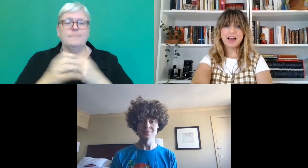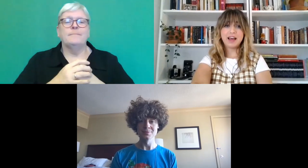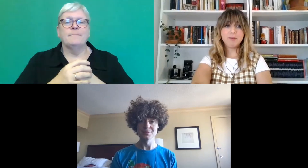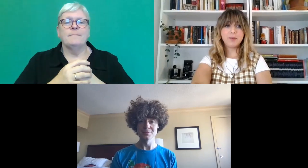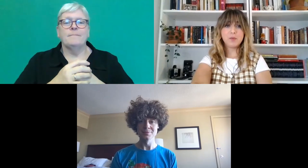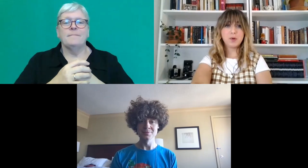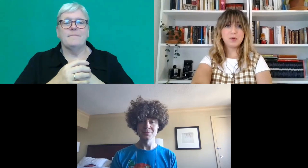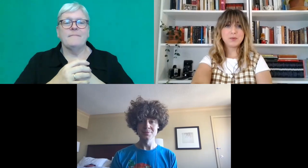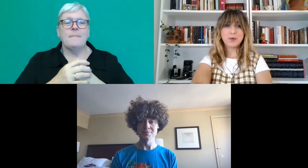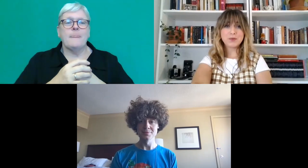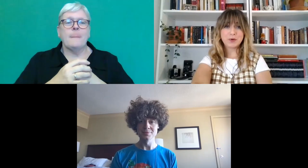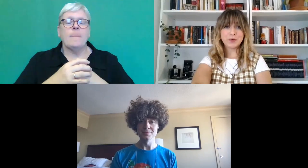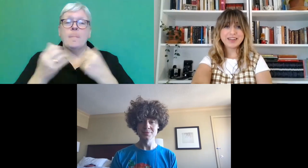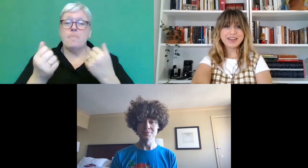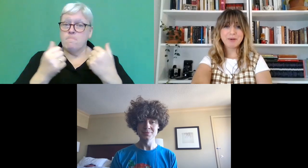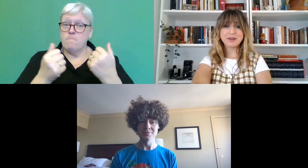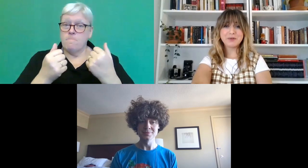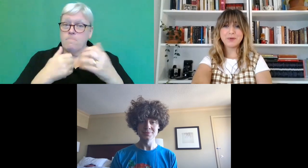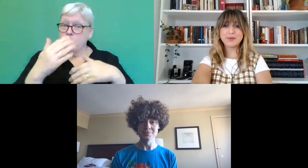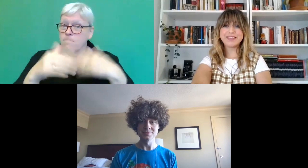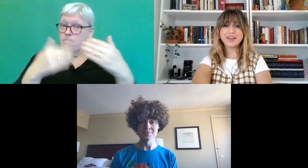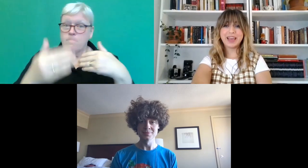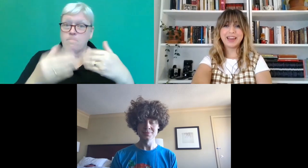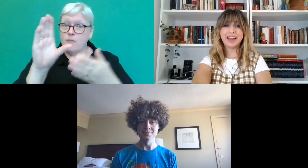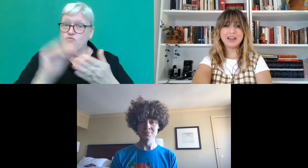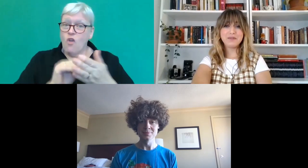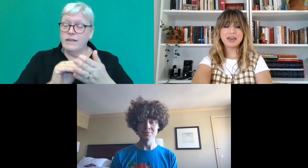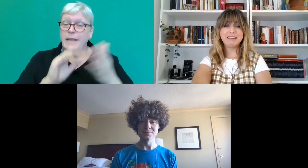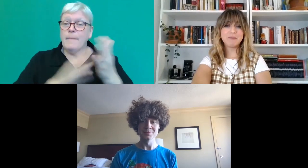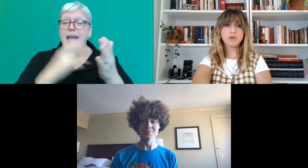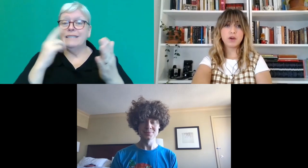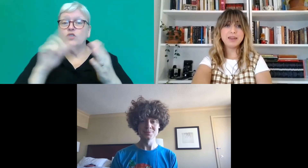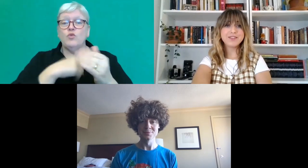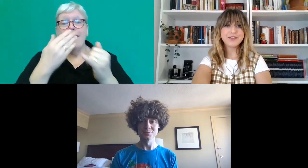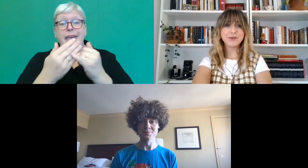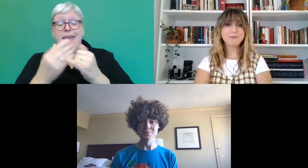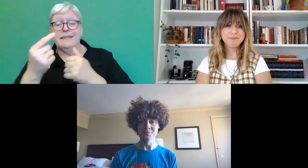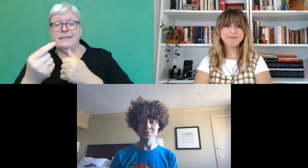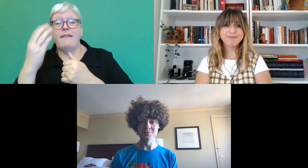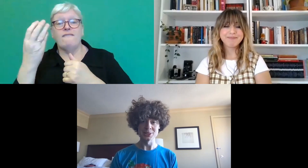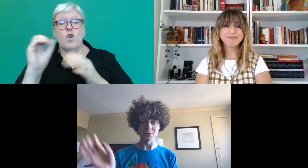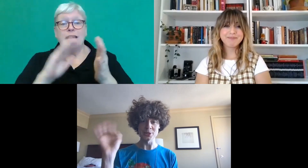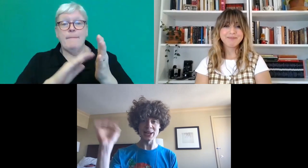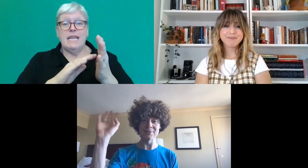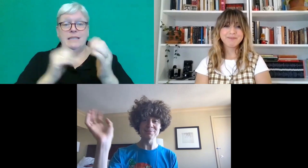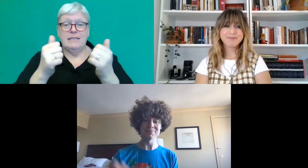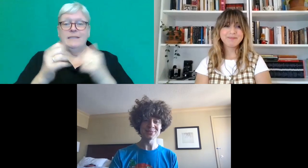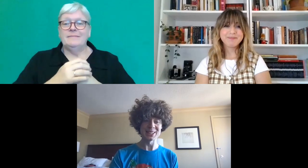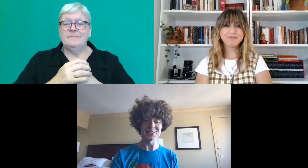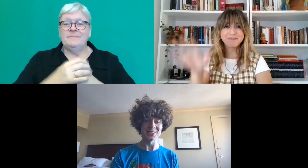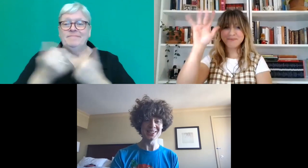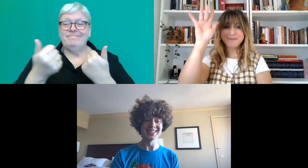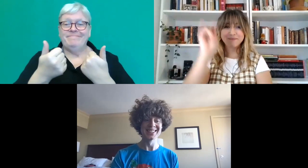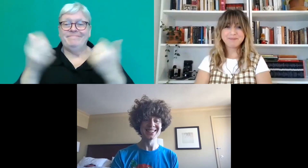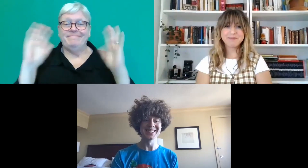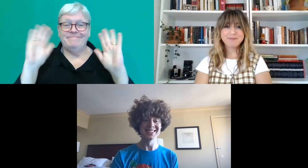grand. We'll roll the recording and Michael will see you again live in 40 minutes or so. Sounds great. See